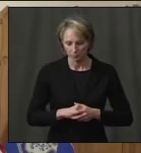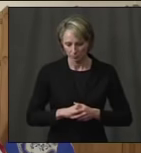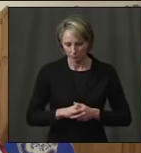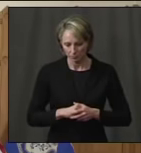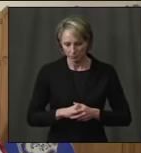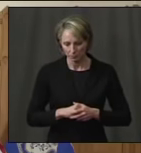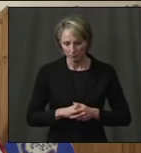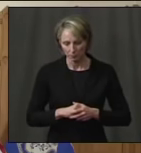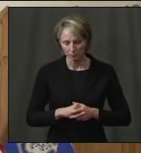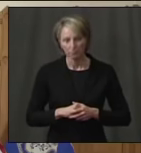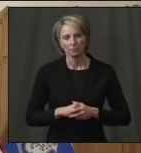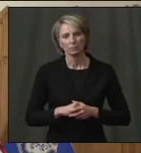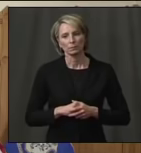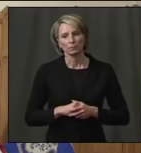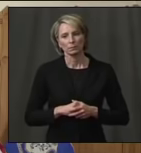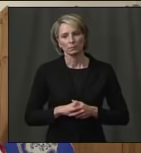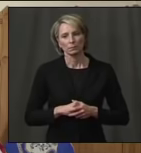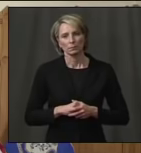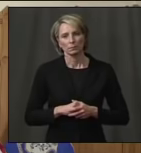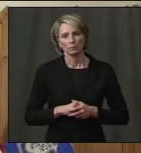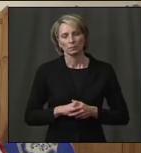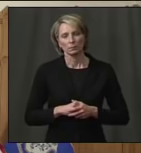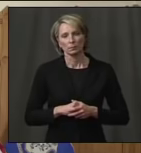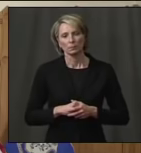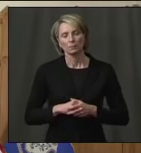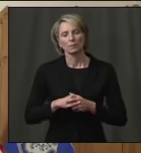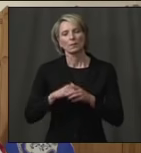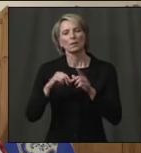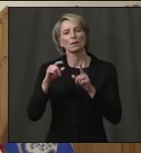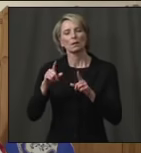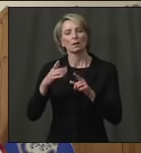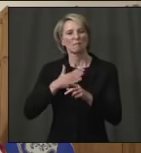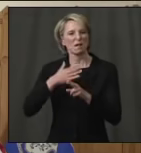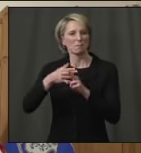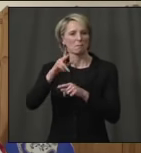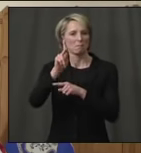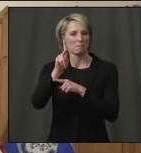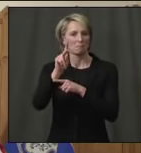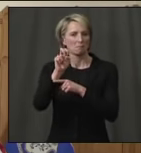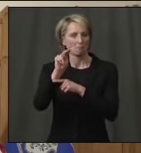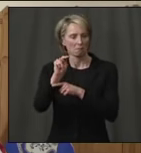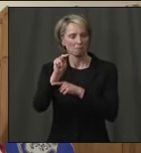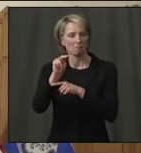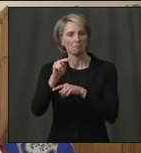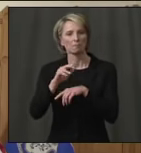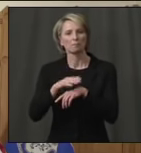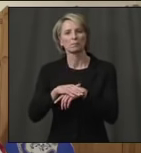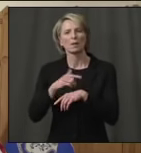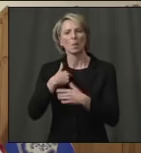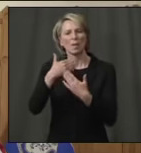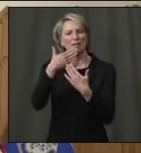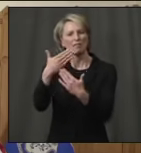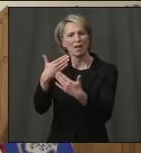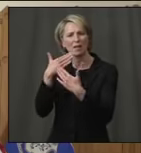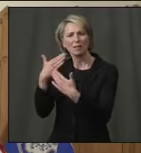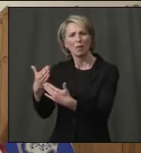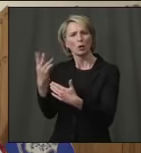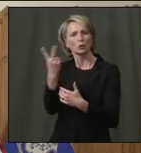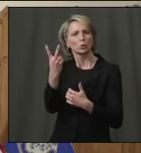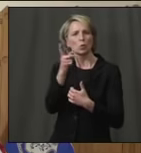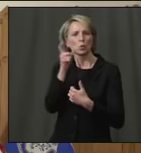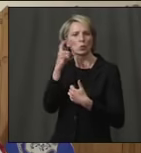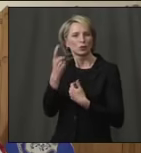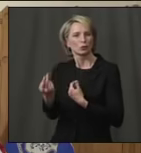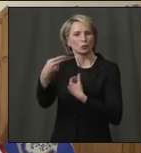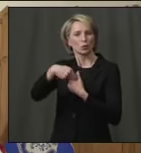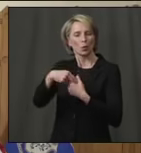Hey, Max. It's Ken Dixon. Thanks to Jane and Rudy for